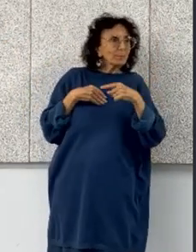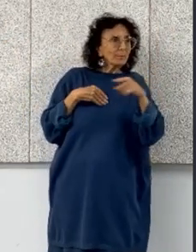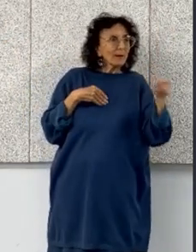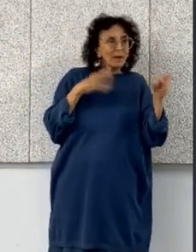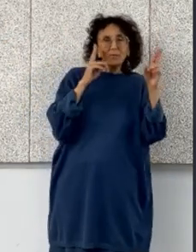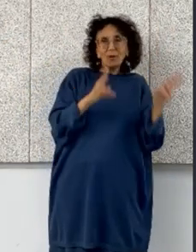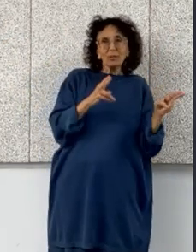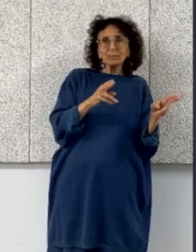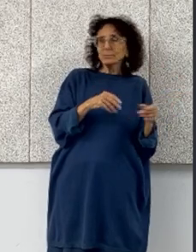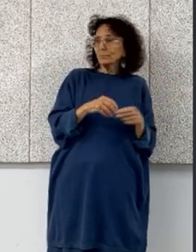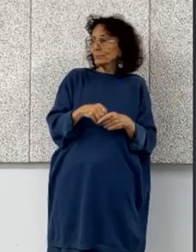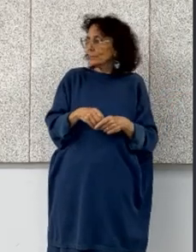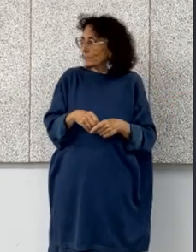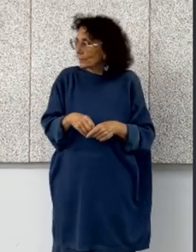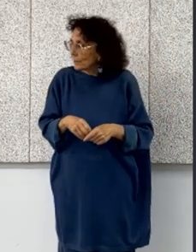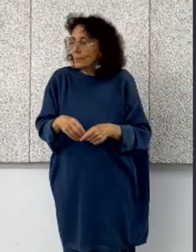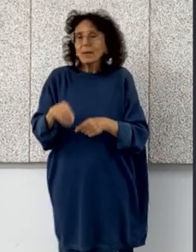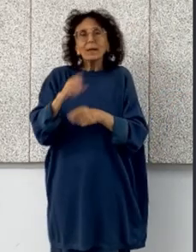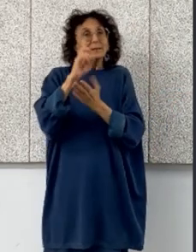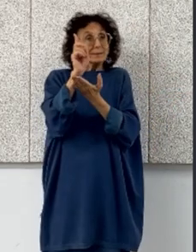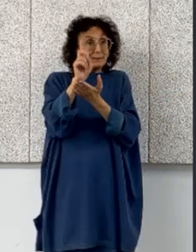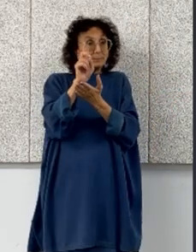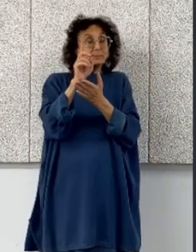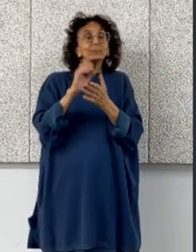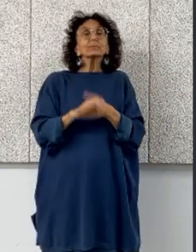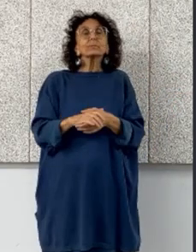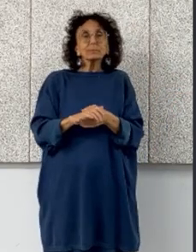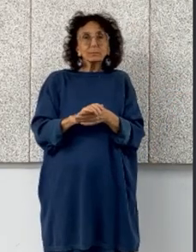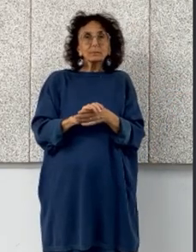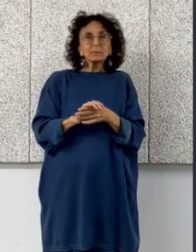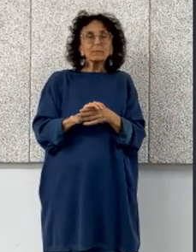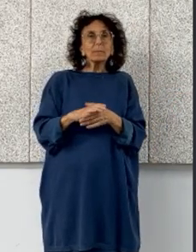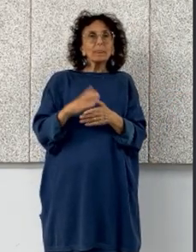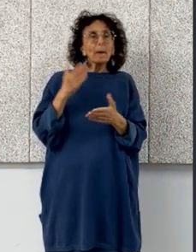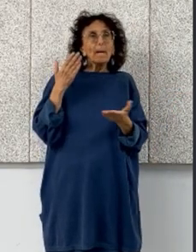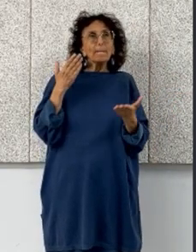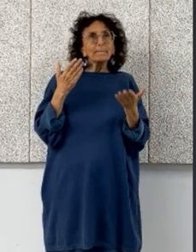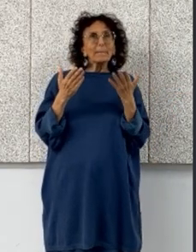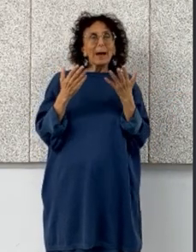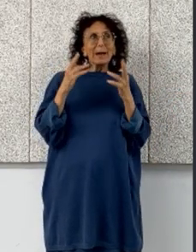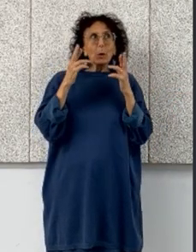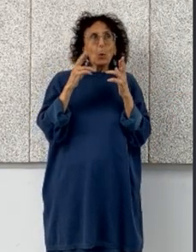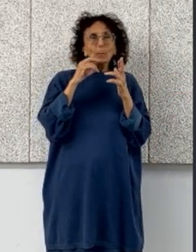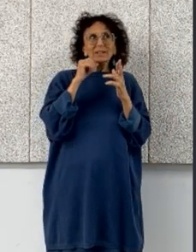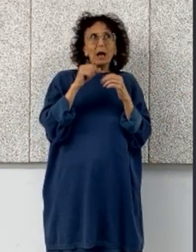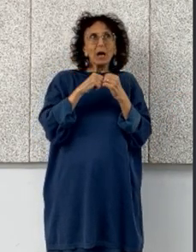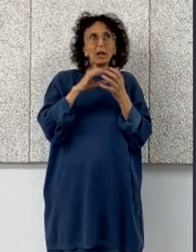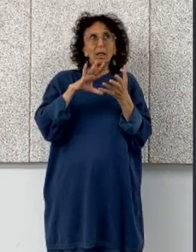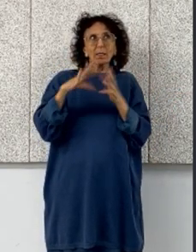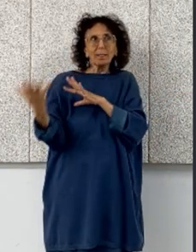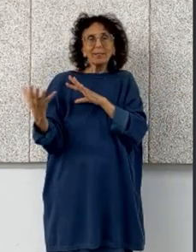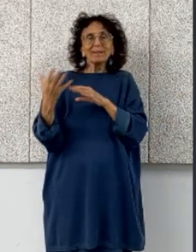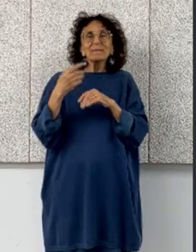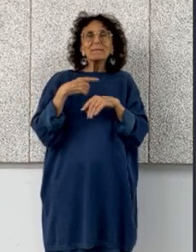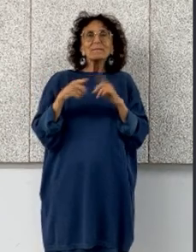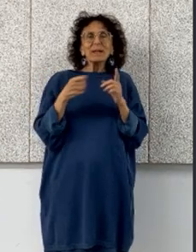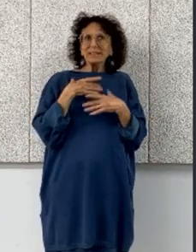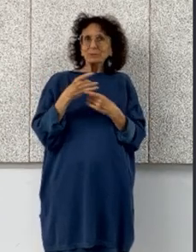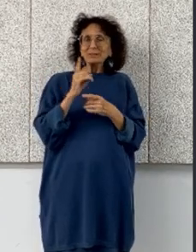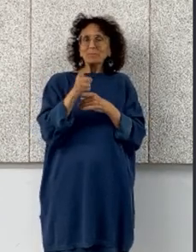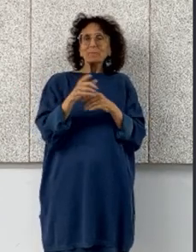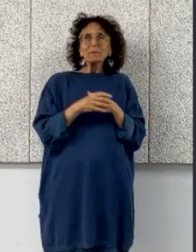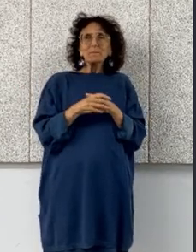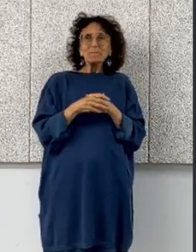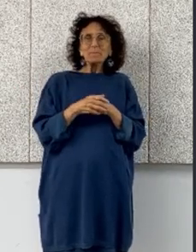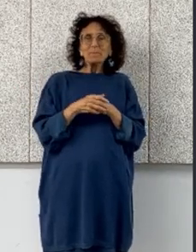Yeah. There's also this interesting moment which may have subverted the process, I hope not too much, but was